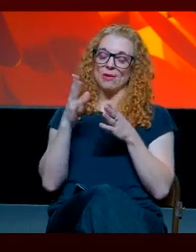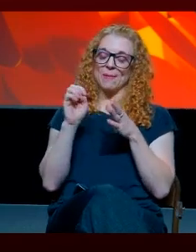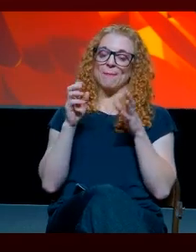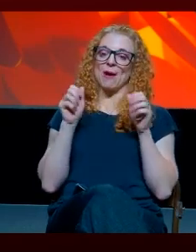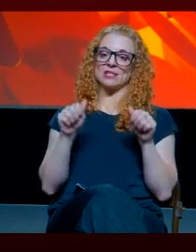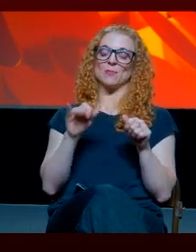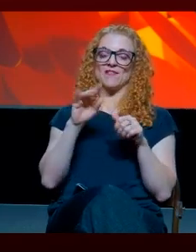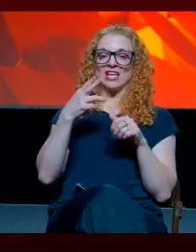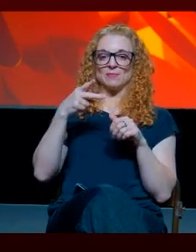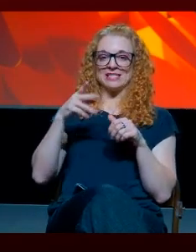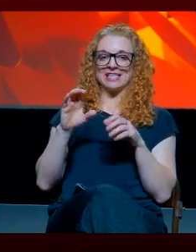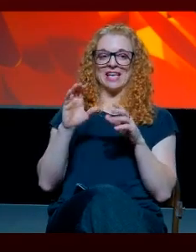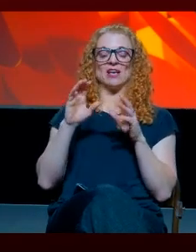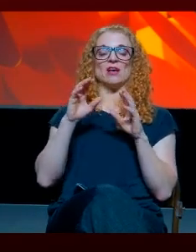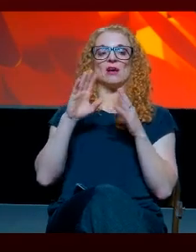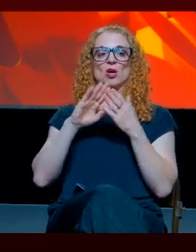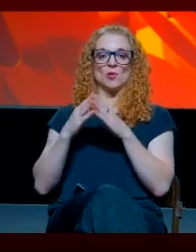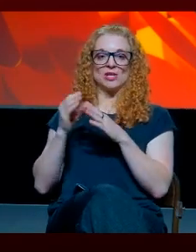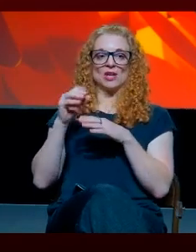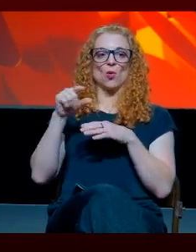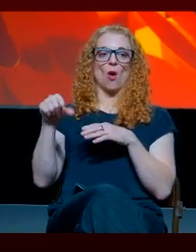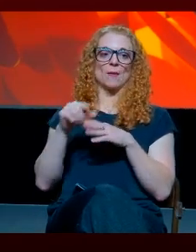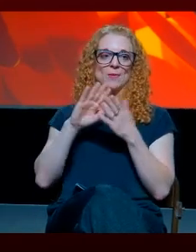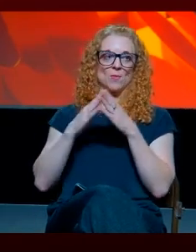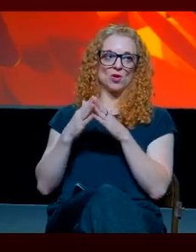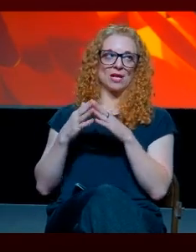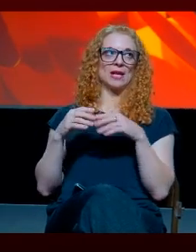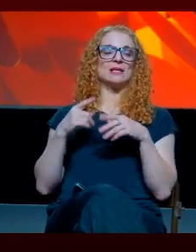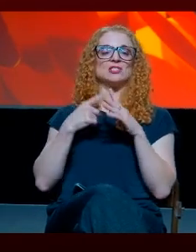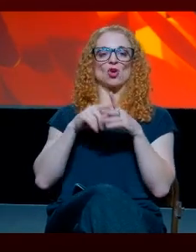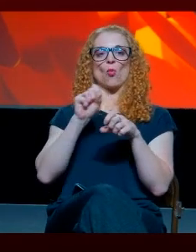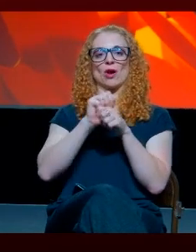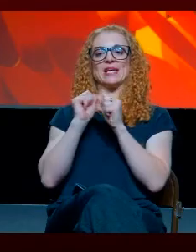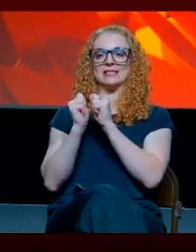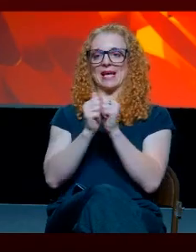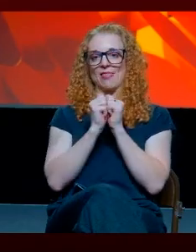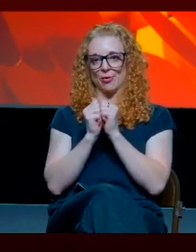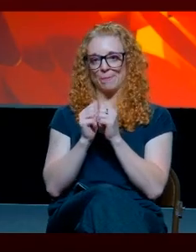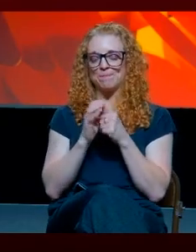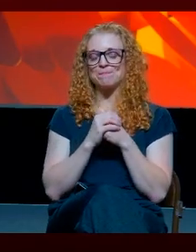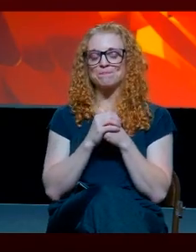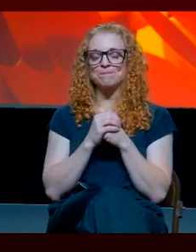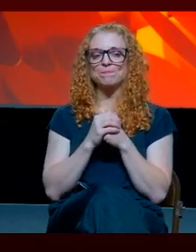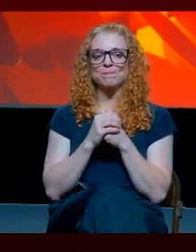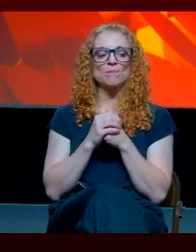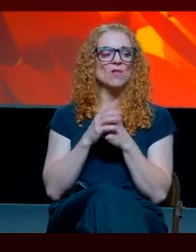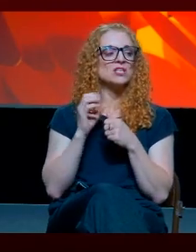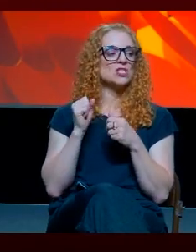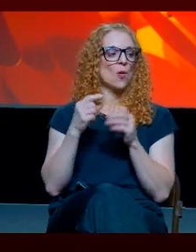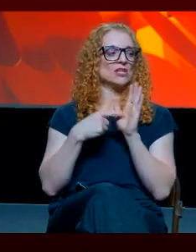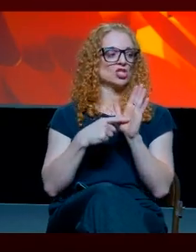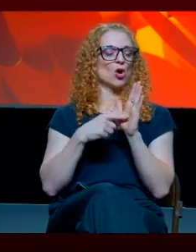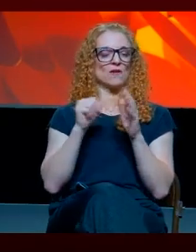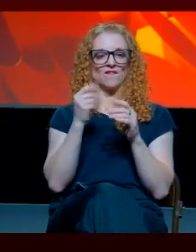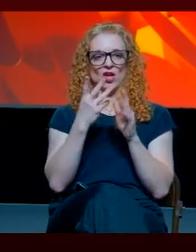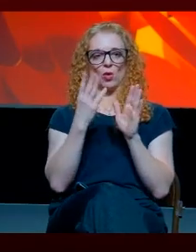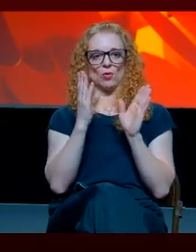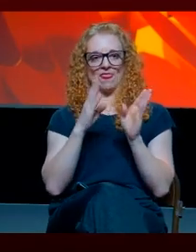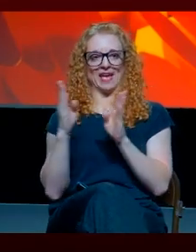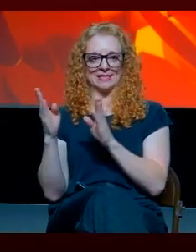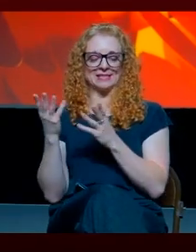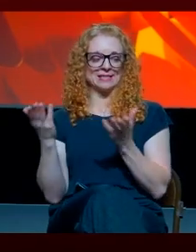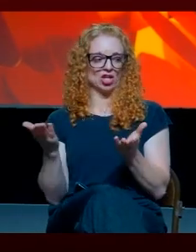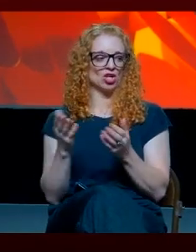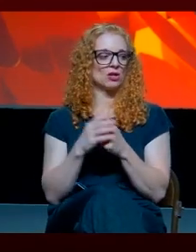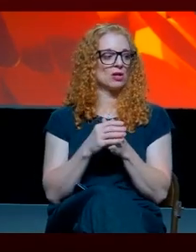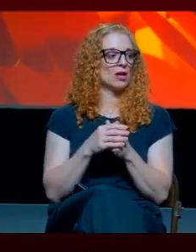the HPC community and the quantum community come and start working together. And so I laid out a few things here. So